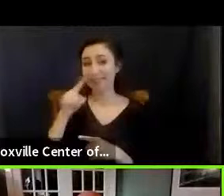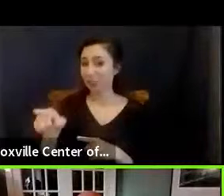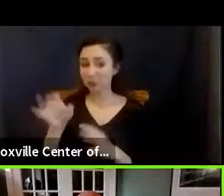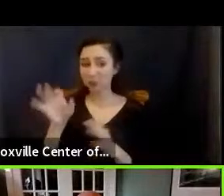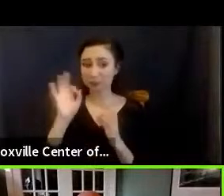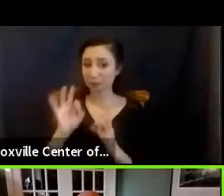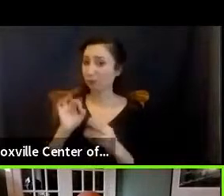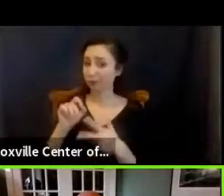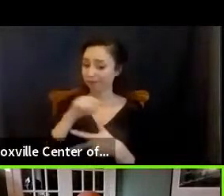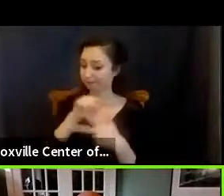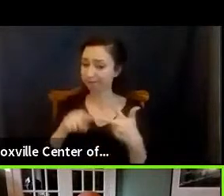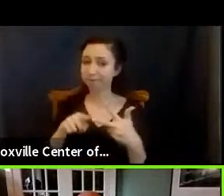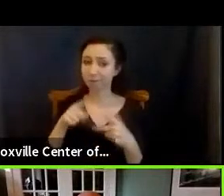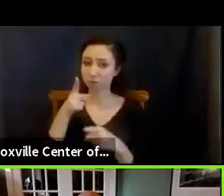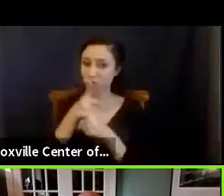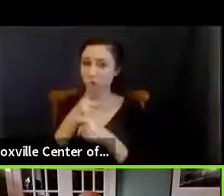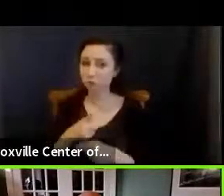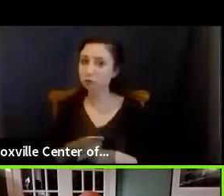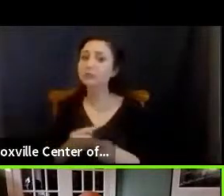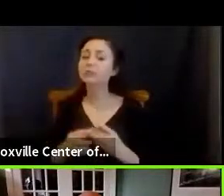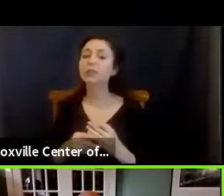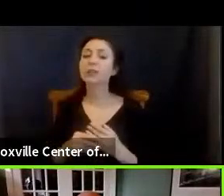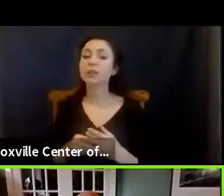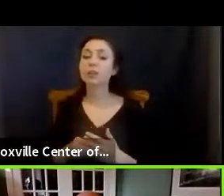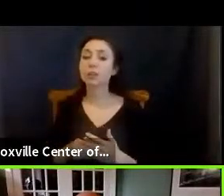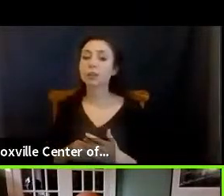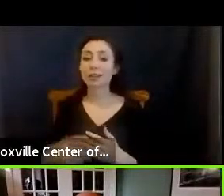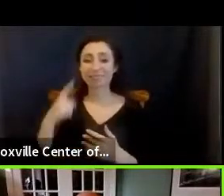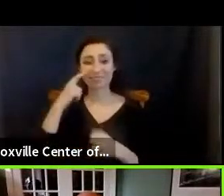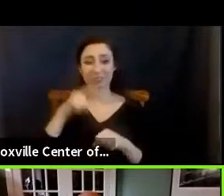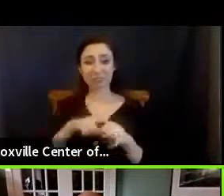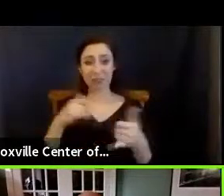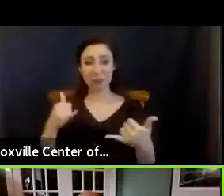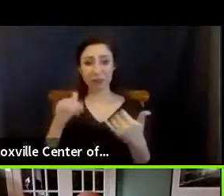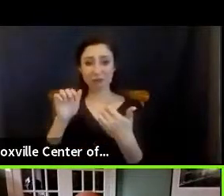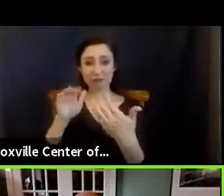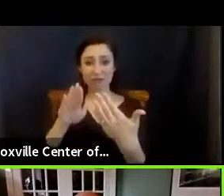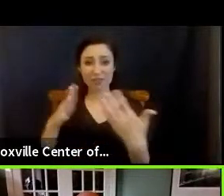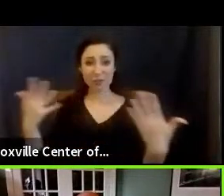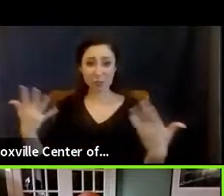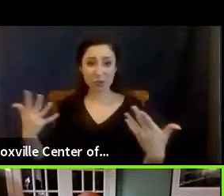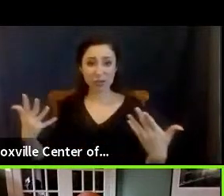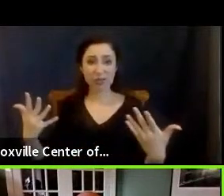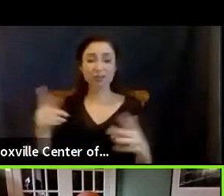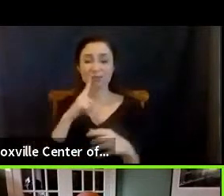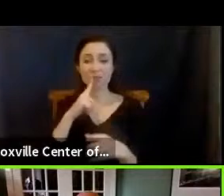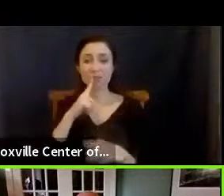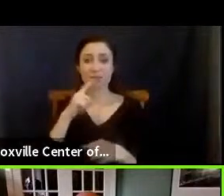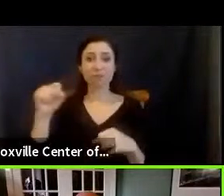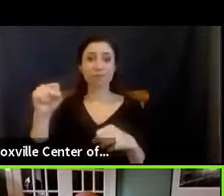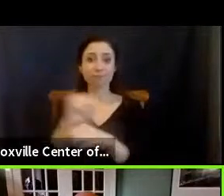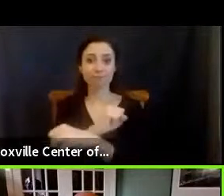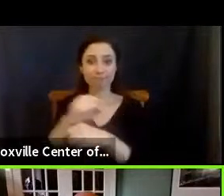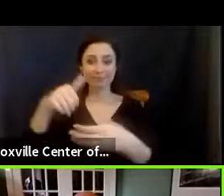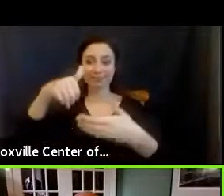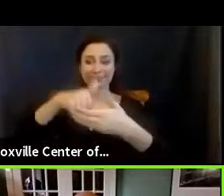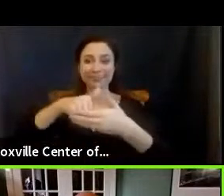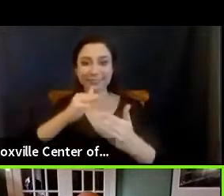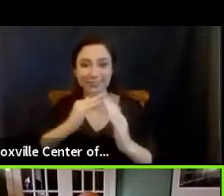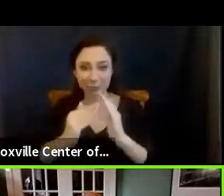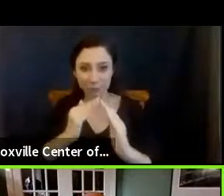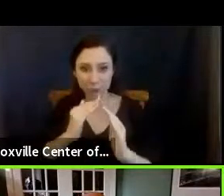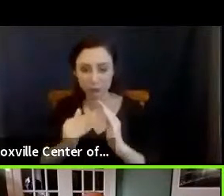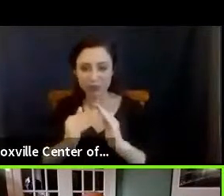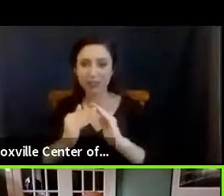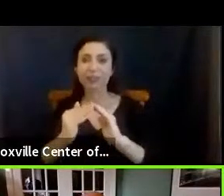right now that I think facing what is actual in our community,